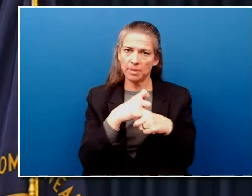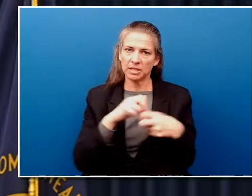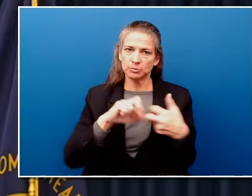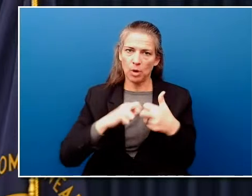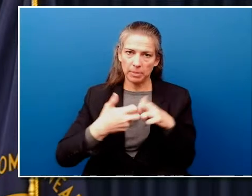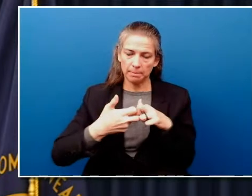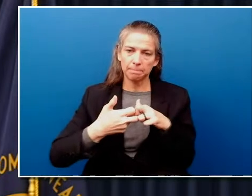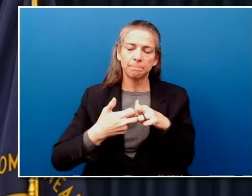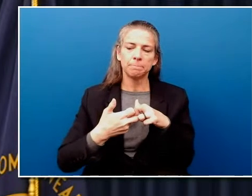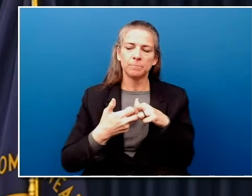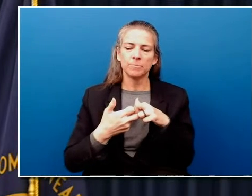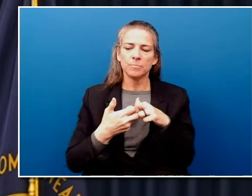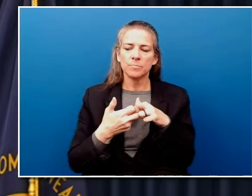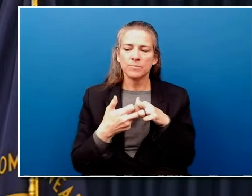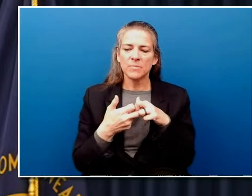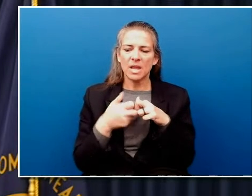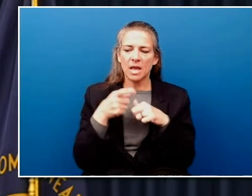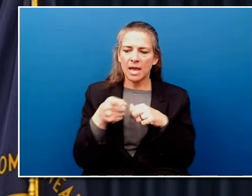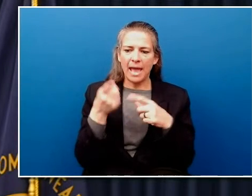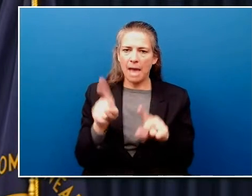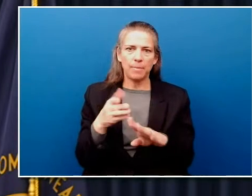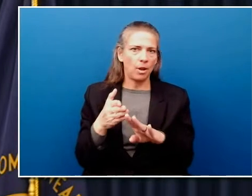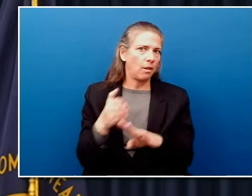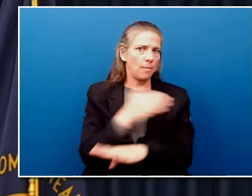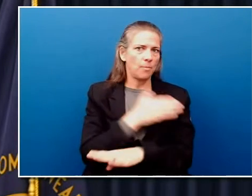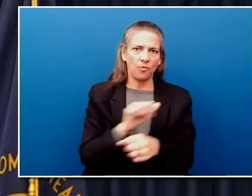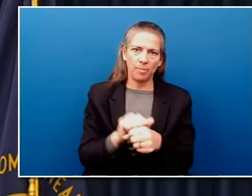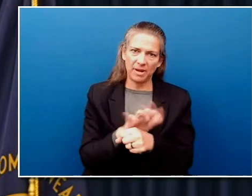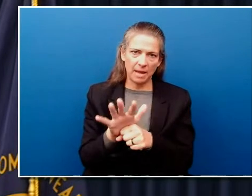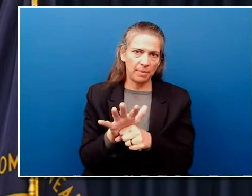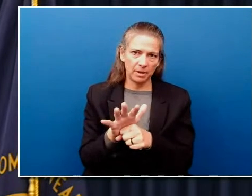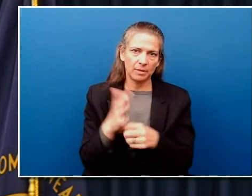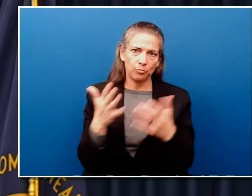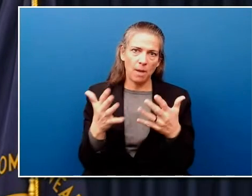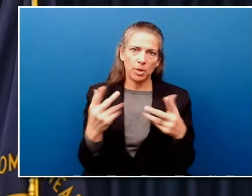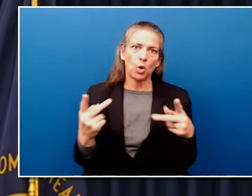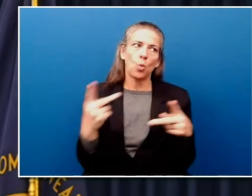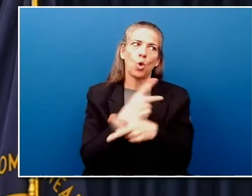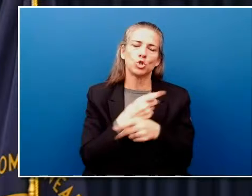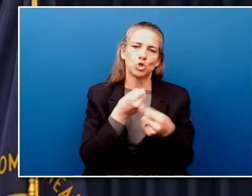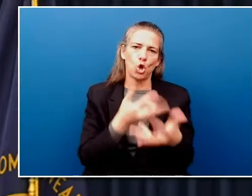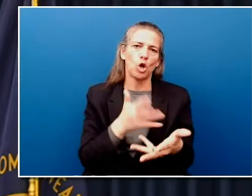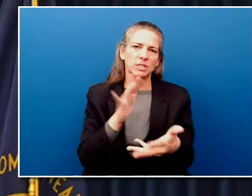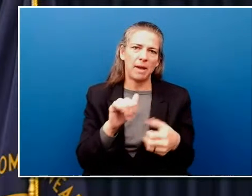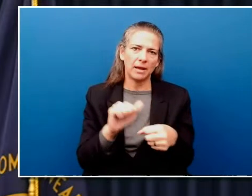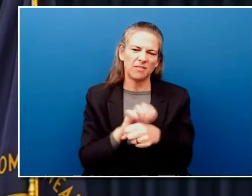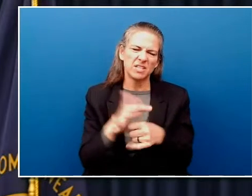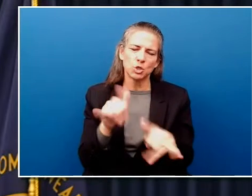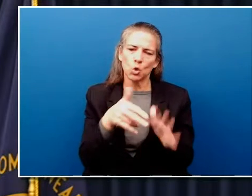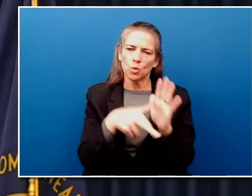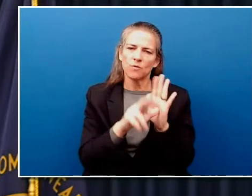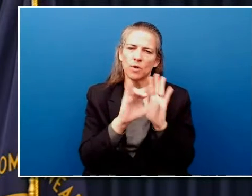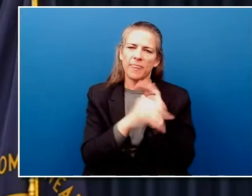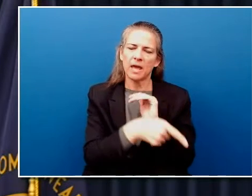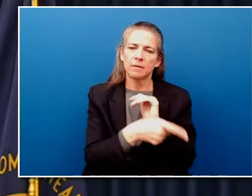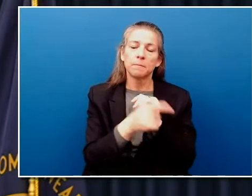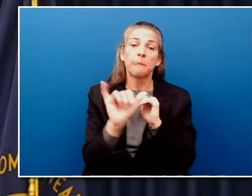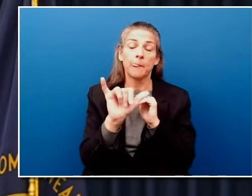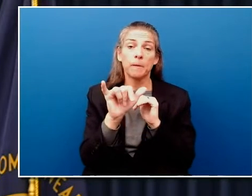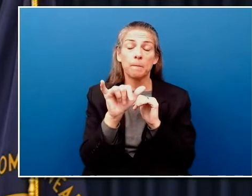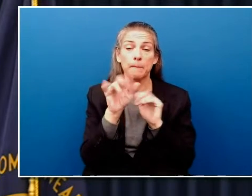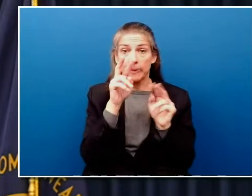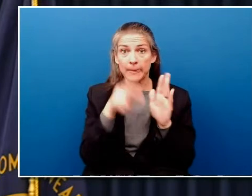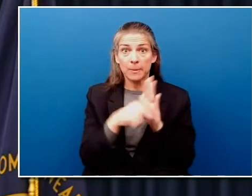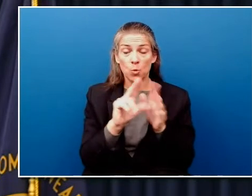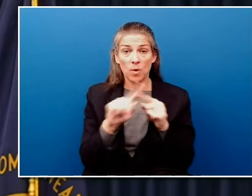that existed long before the pandemic, probably exacerbated by it. Still reviewing that one. Also still reviewing what they call